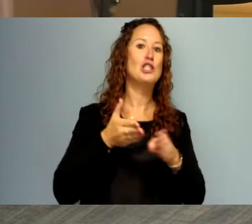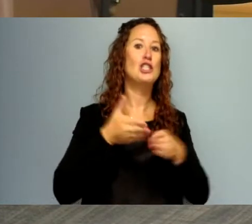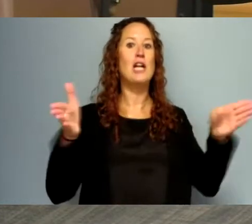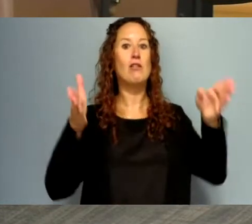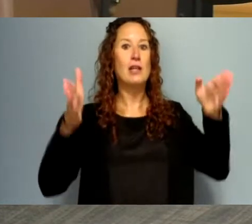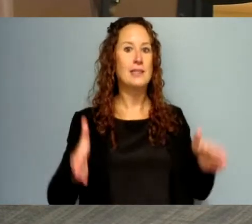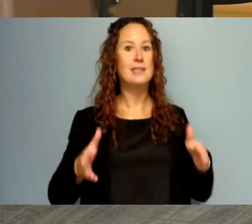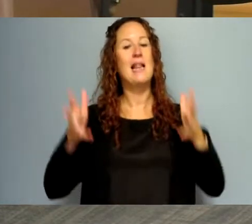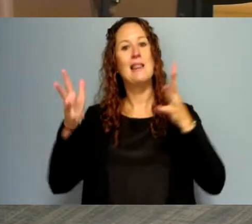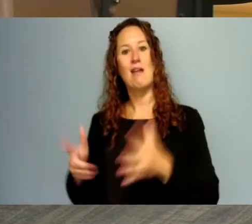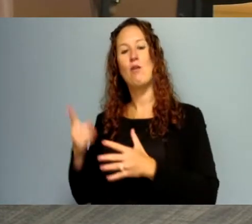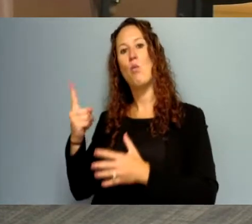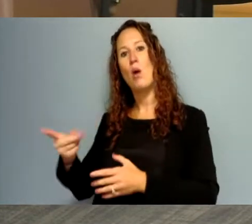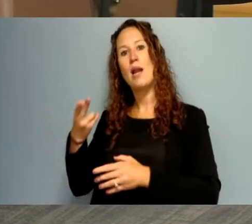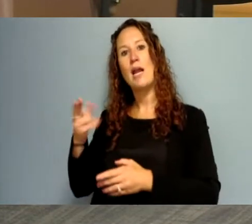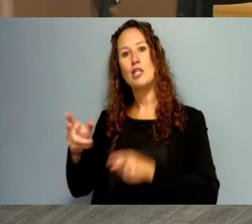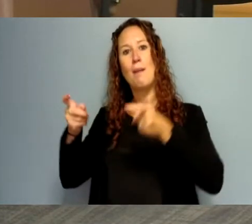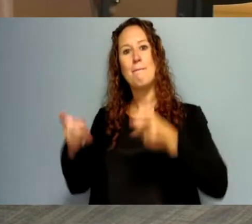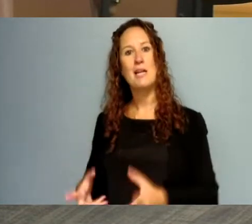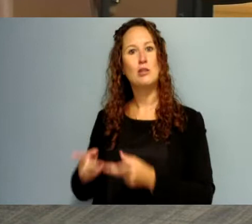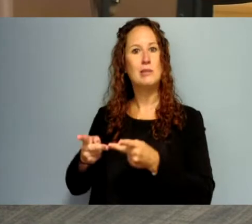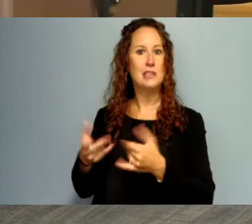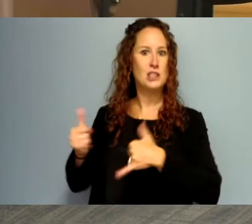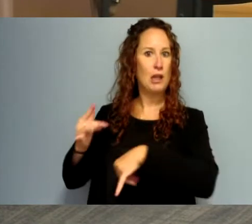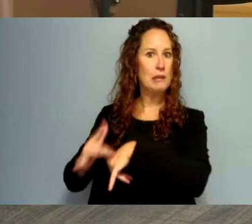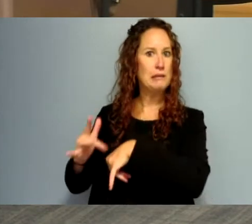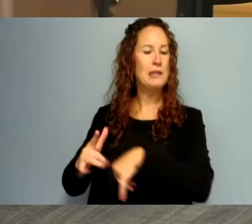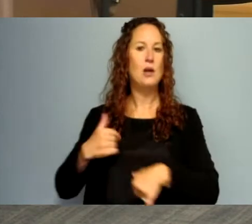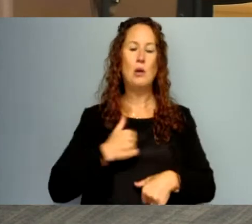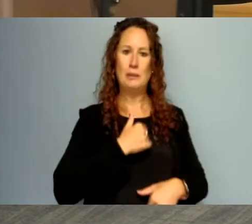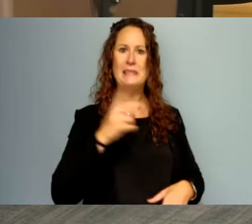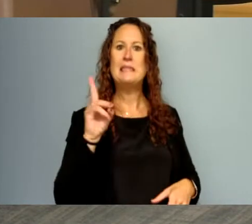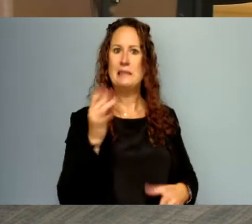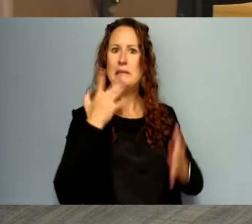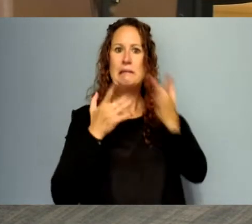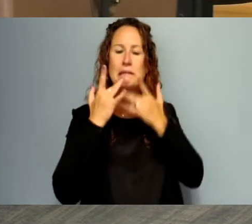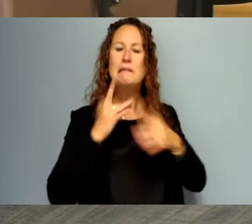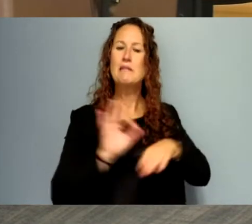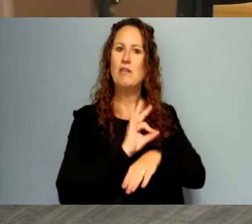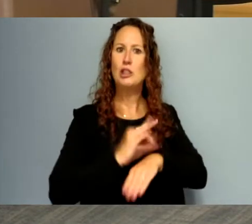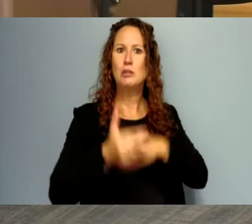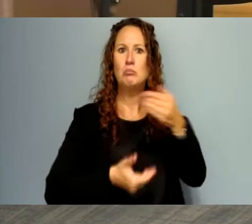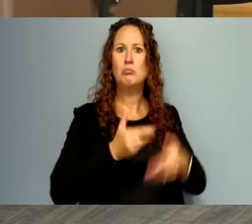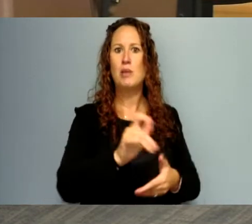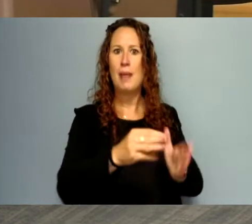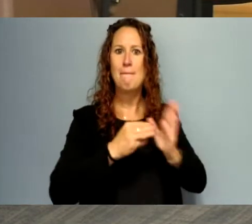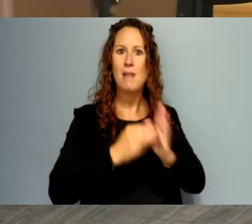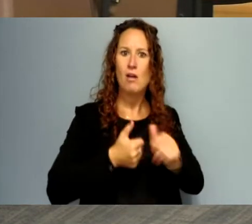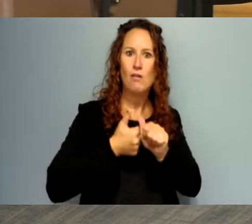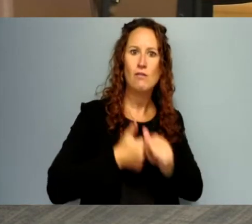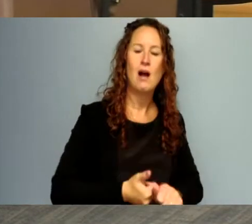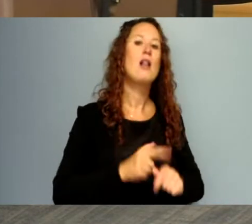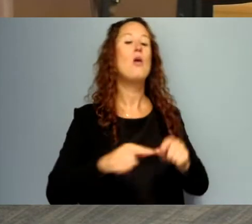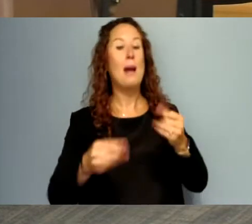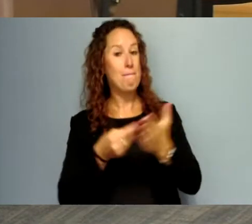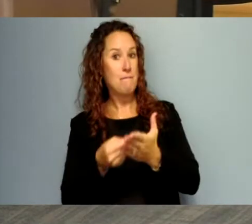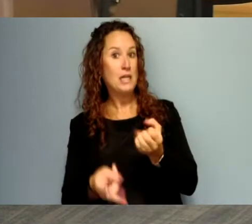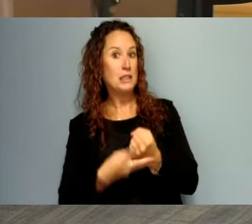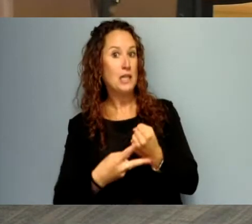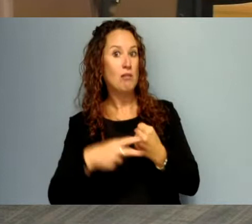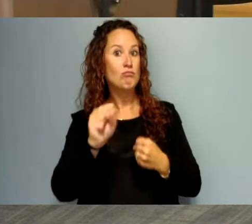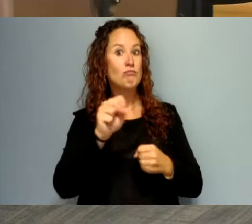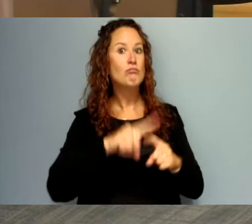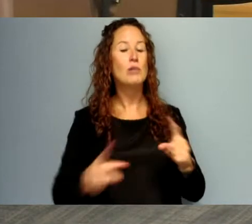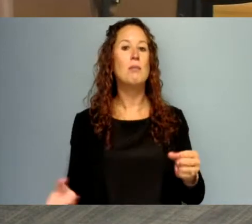manager position remaining. And we were able to function that way for 2 years under that model, and it saved money. But it did put